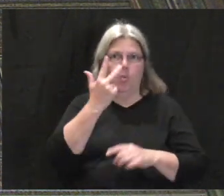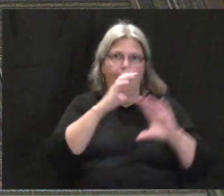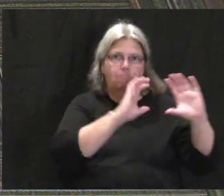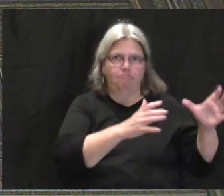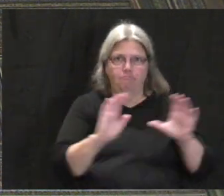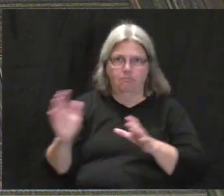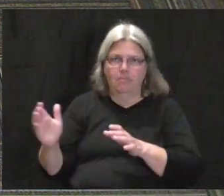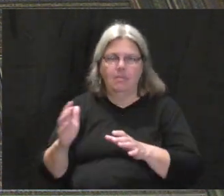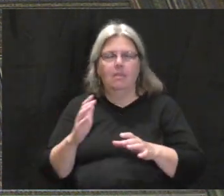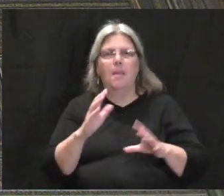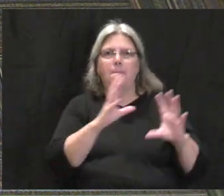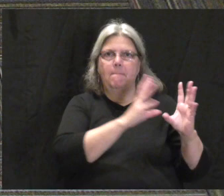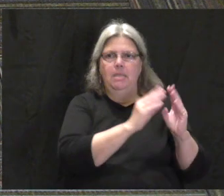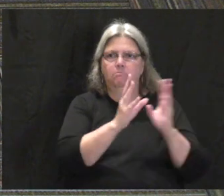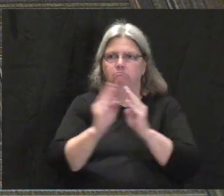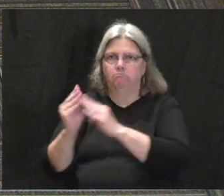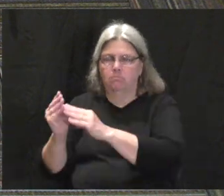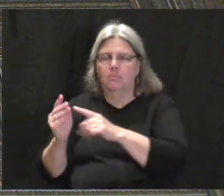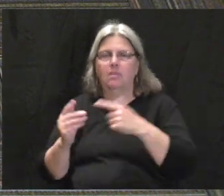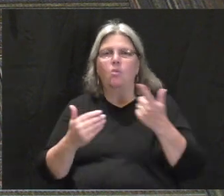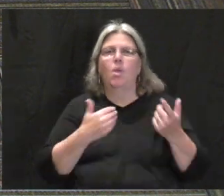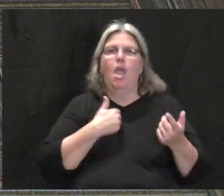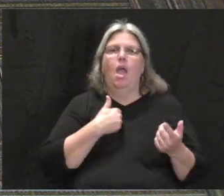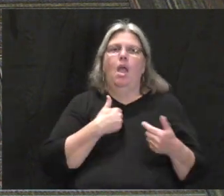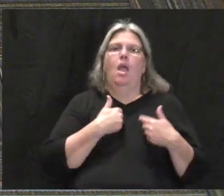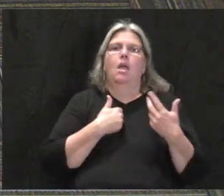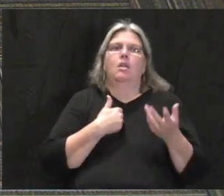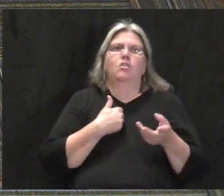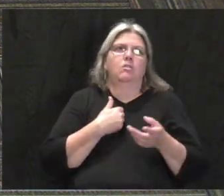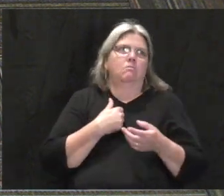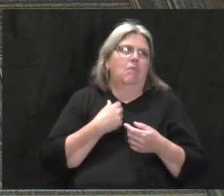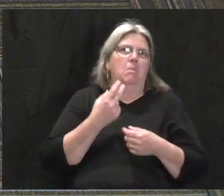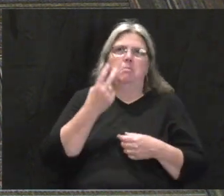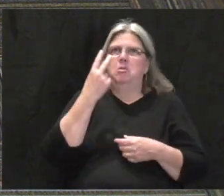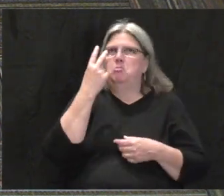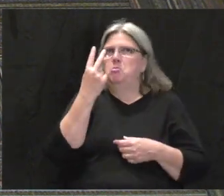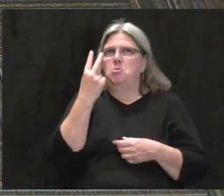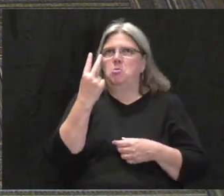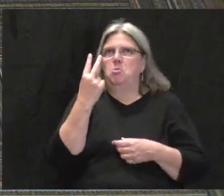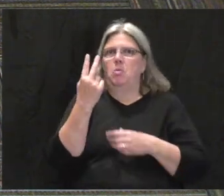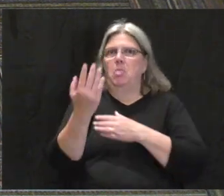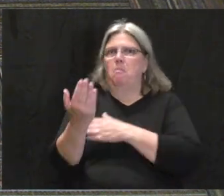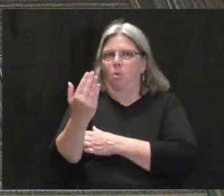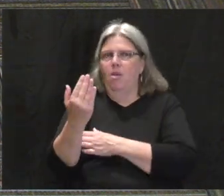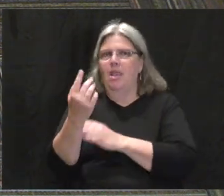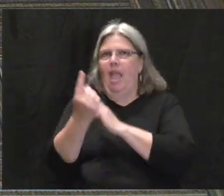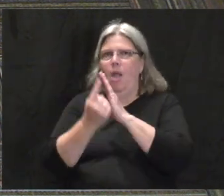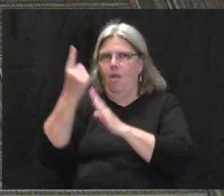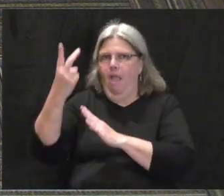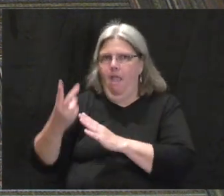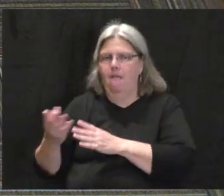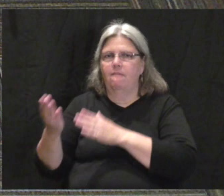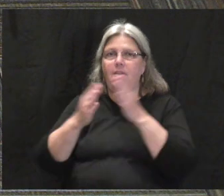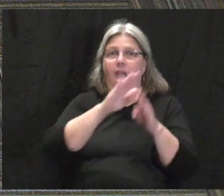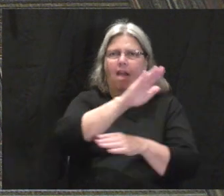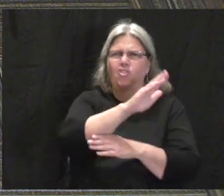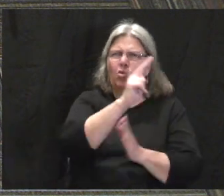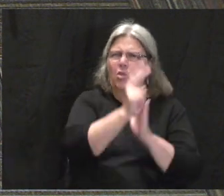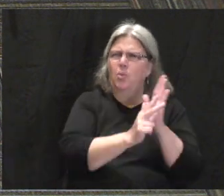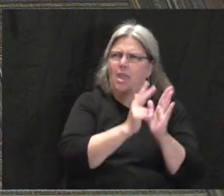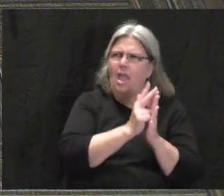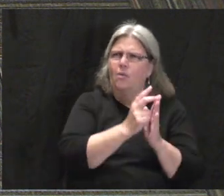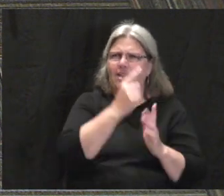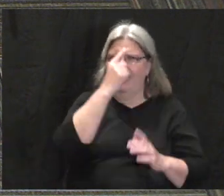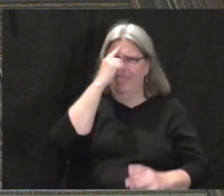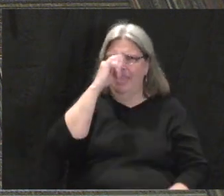implicit bias was one of the 1.5 hours. But part of what we did before that is we did an exercise where we logged on, and it